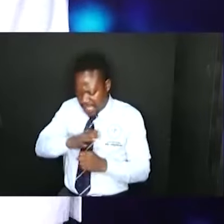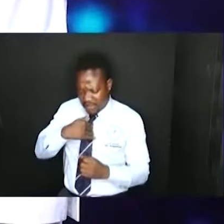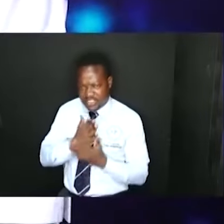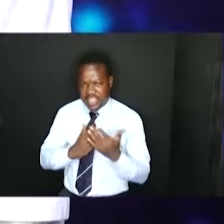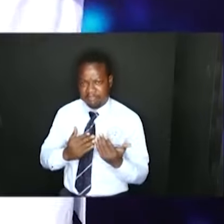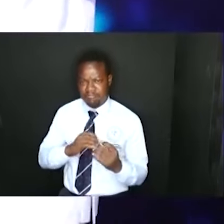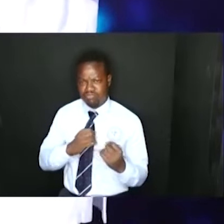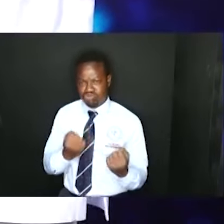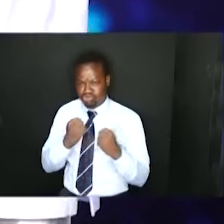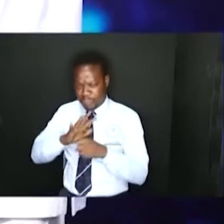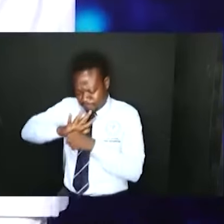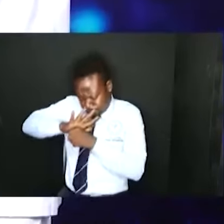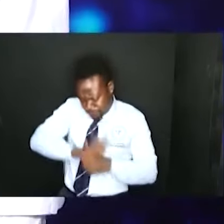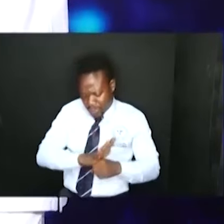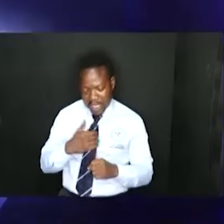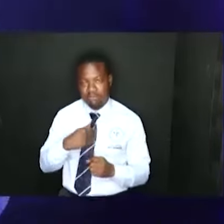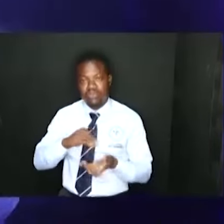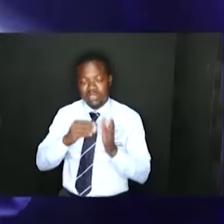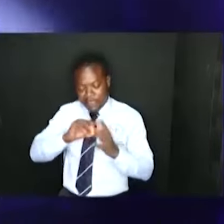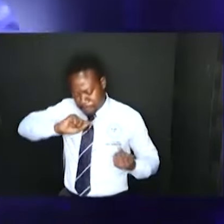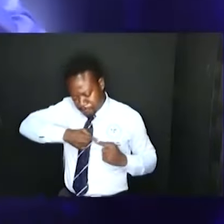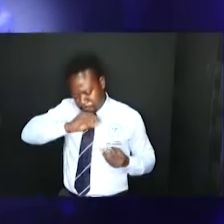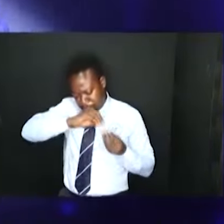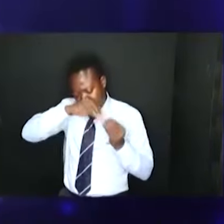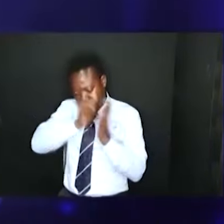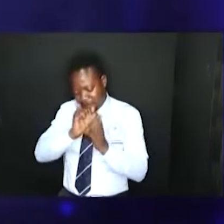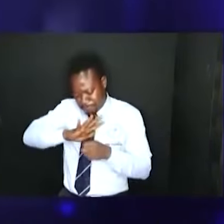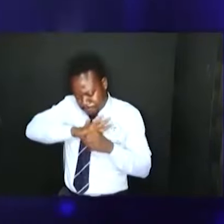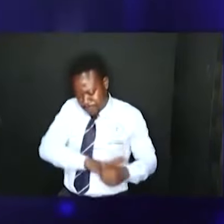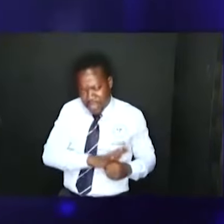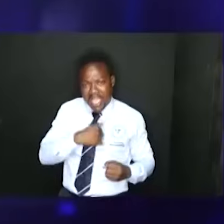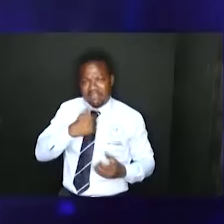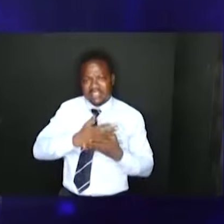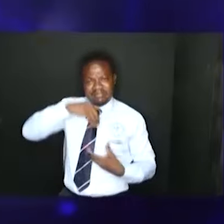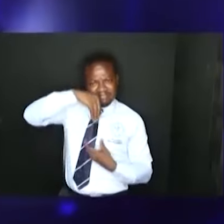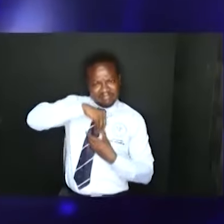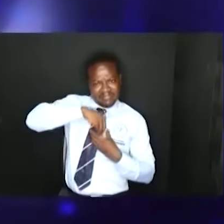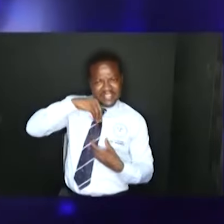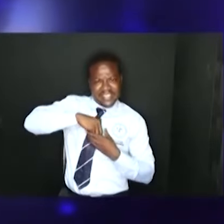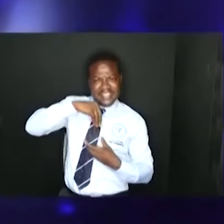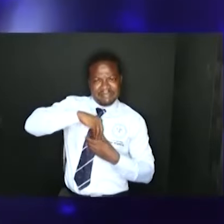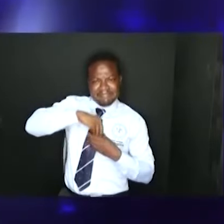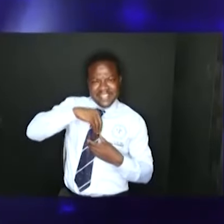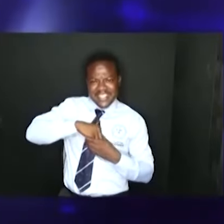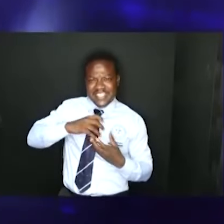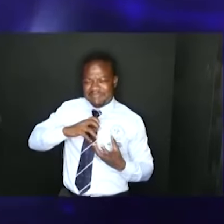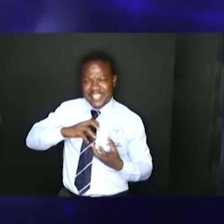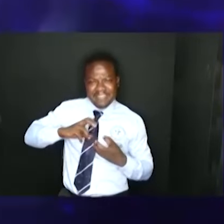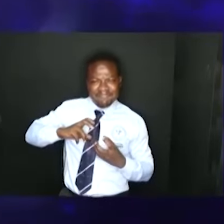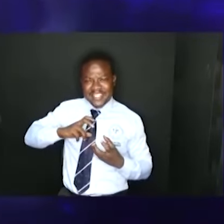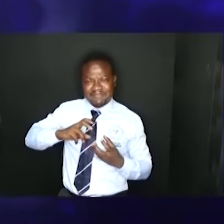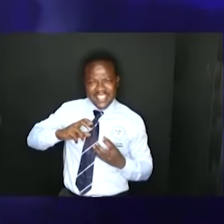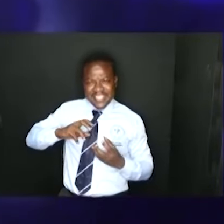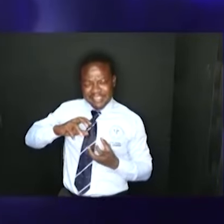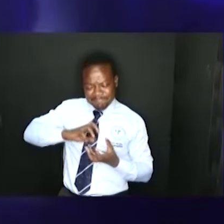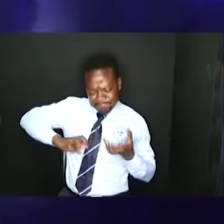suppressing. So suppressing a bitter feeling produces tension within the individual. And